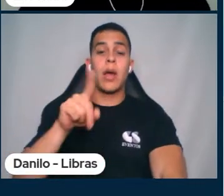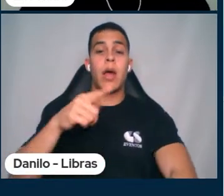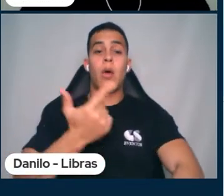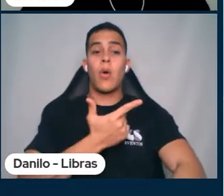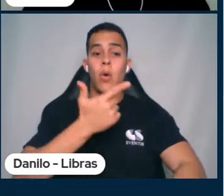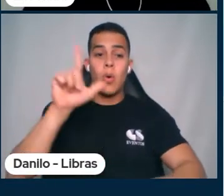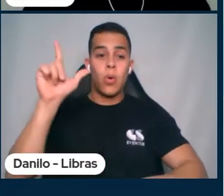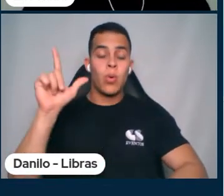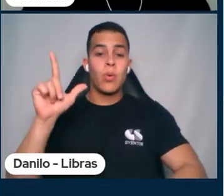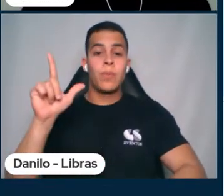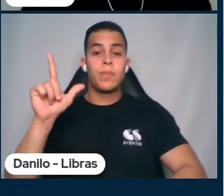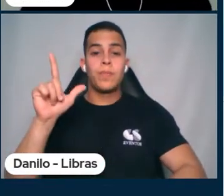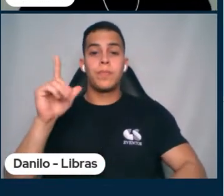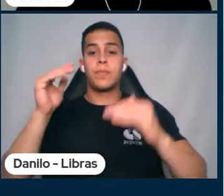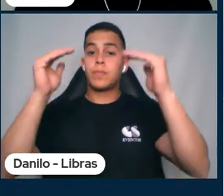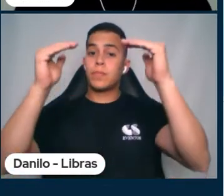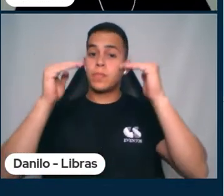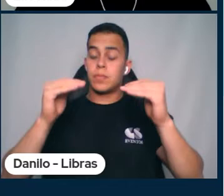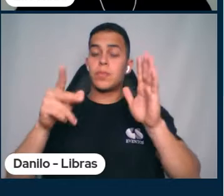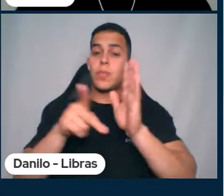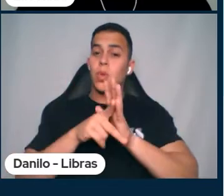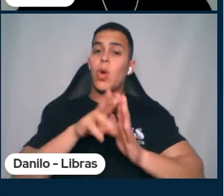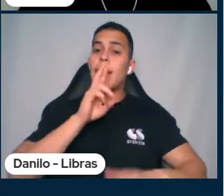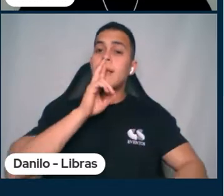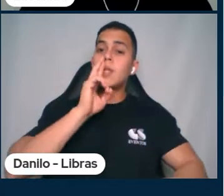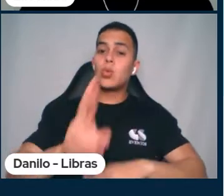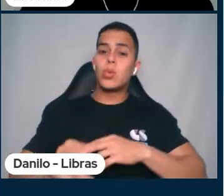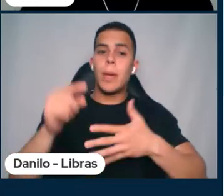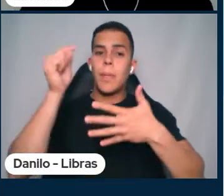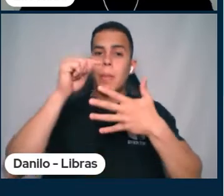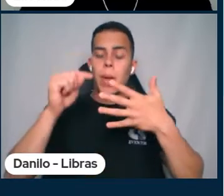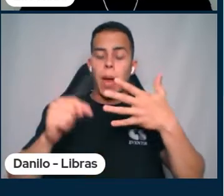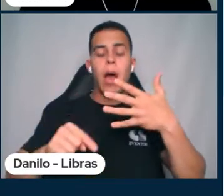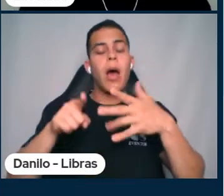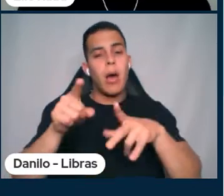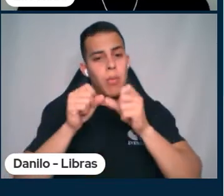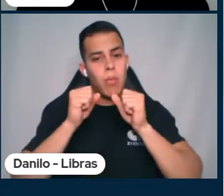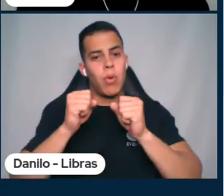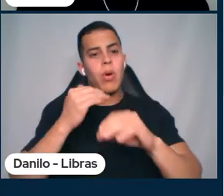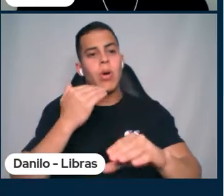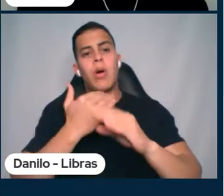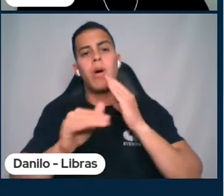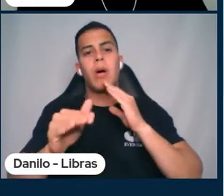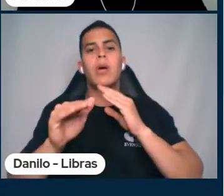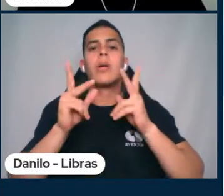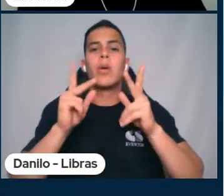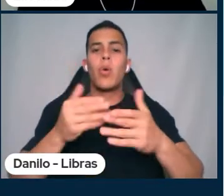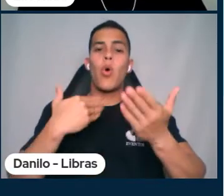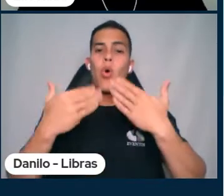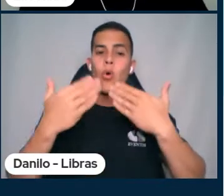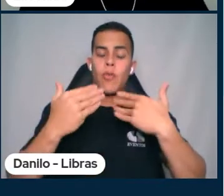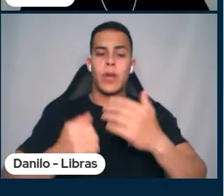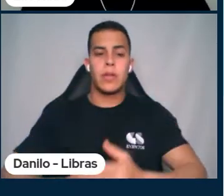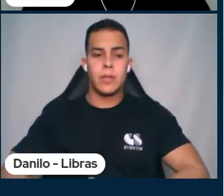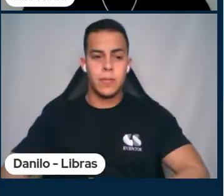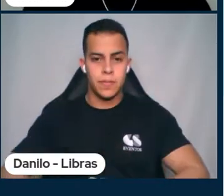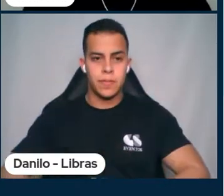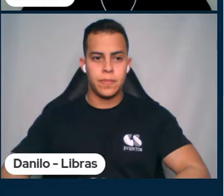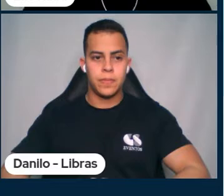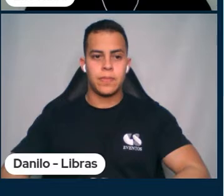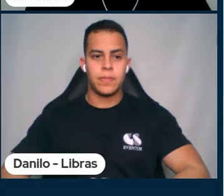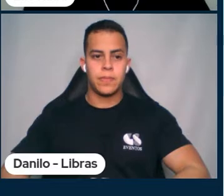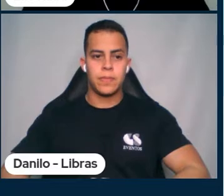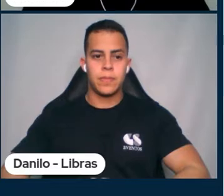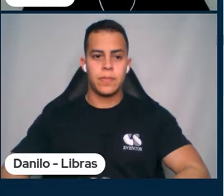quick question like about when was GPT released. This information comes from the Google Knowledge Graph,